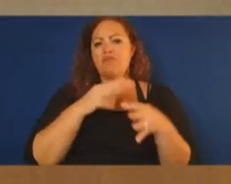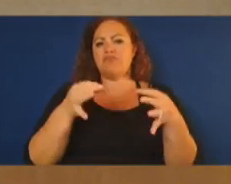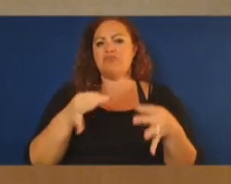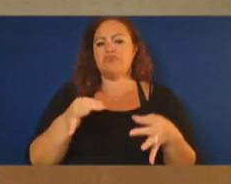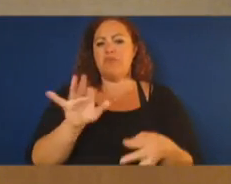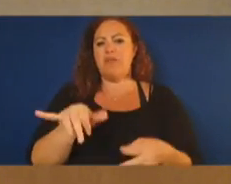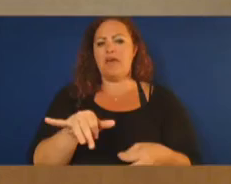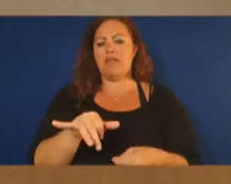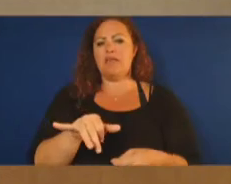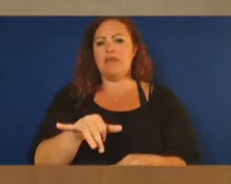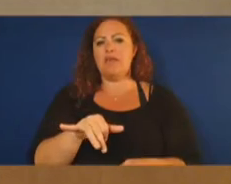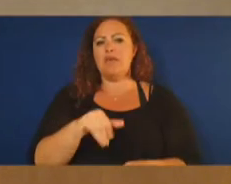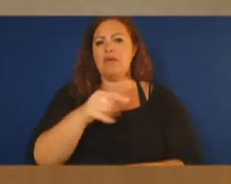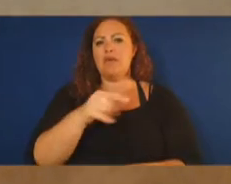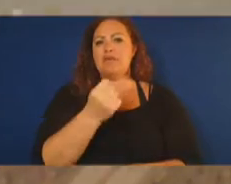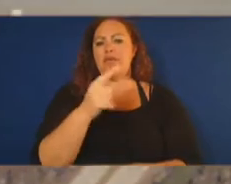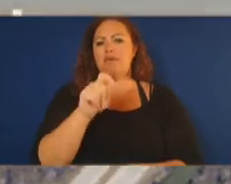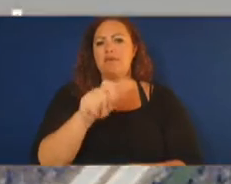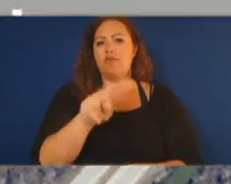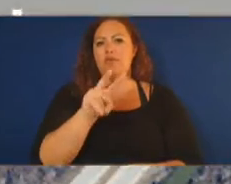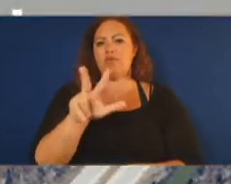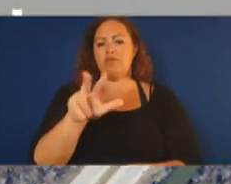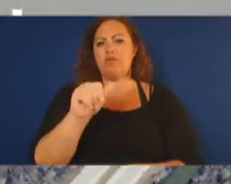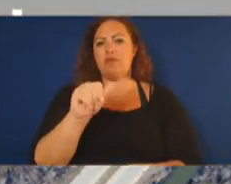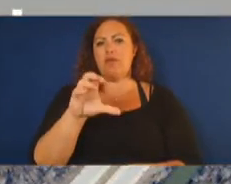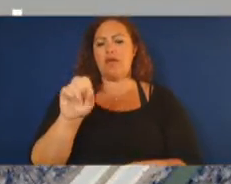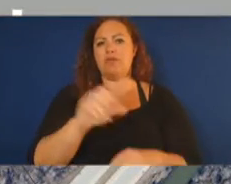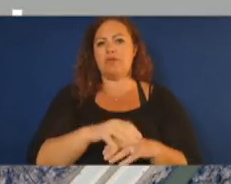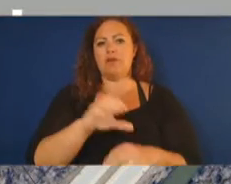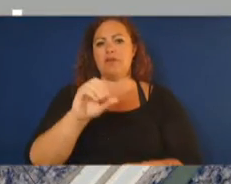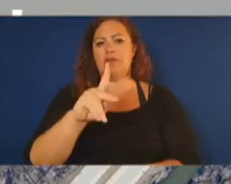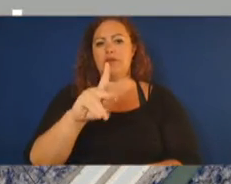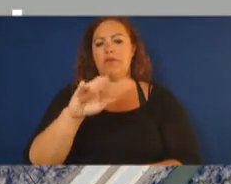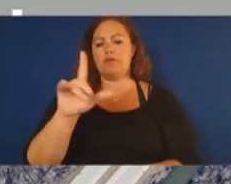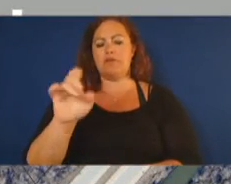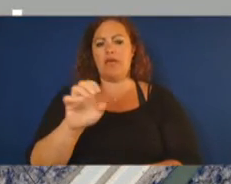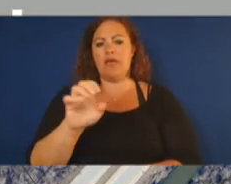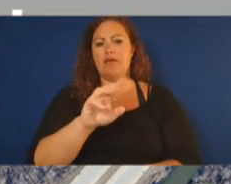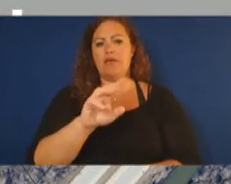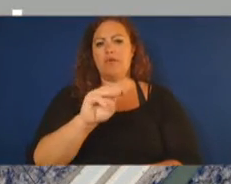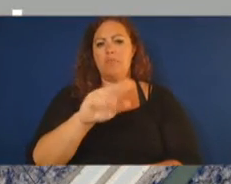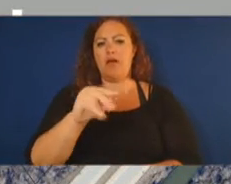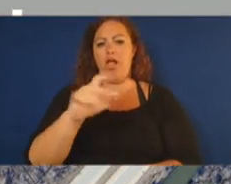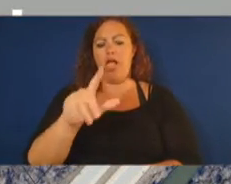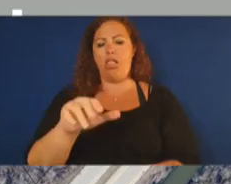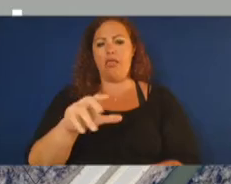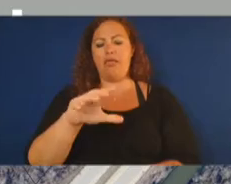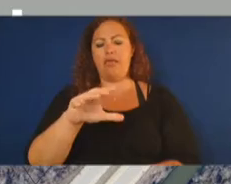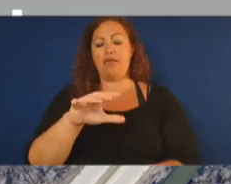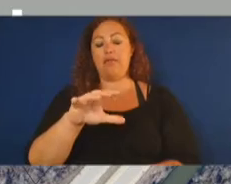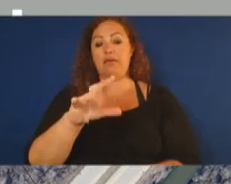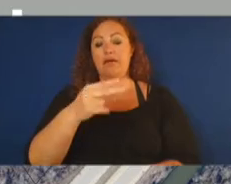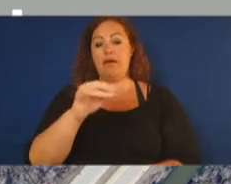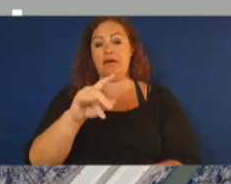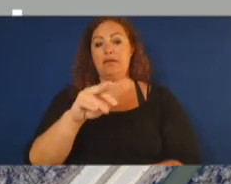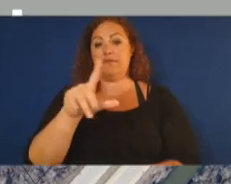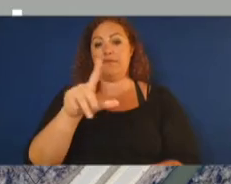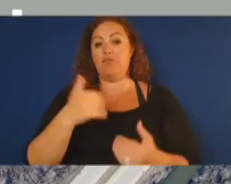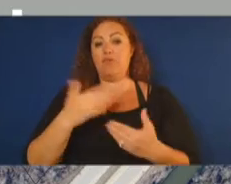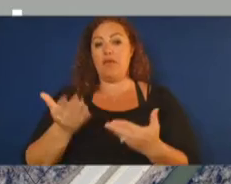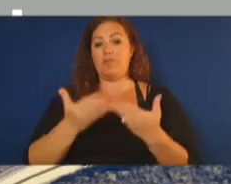second uh it's 11.23 Acres on Oakdale Road in Mount Holly Huntersville again we just had a petition just uh to the west of